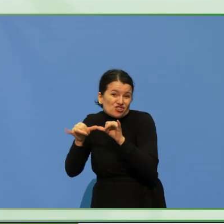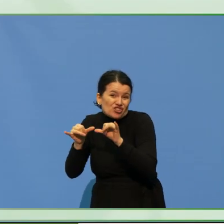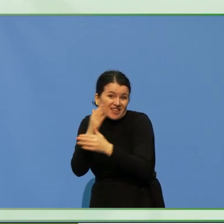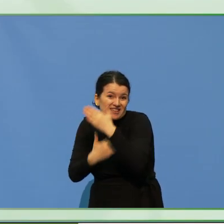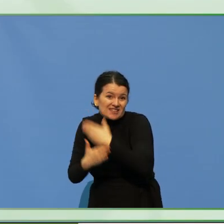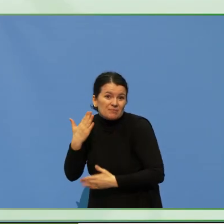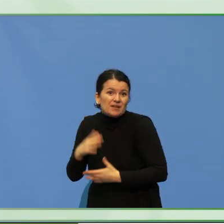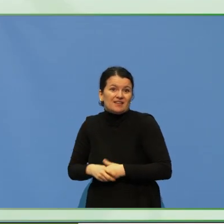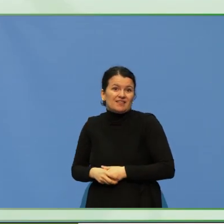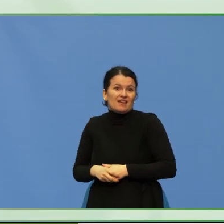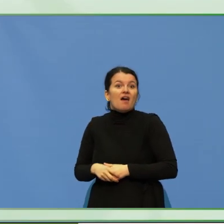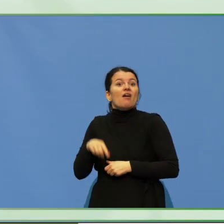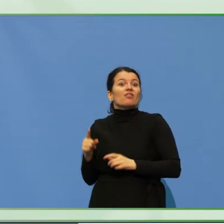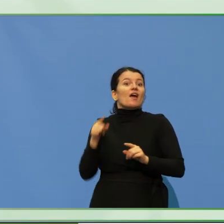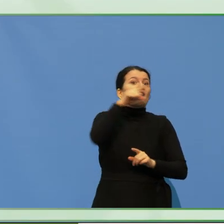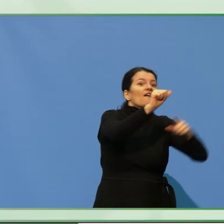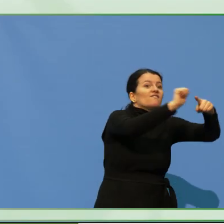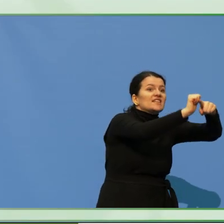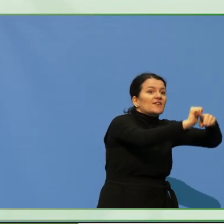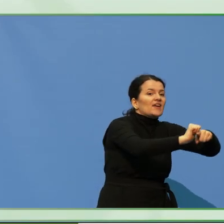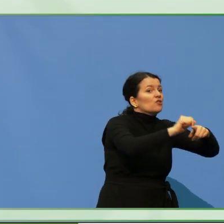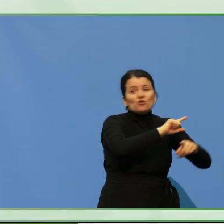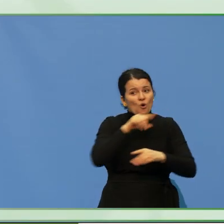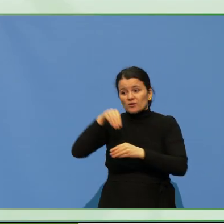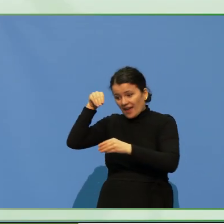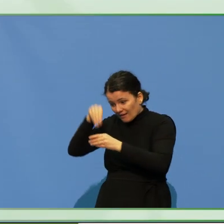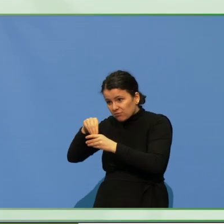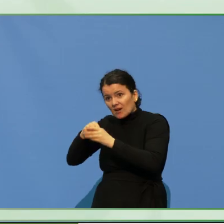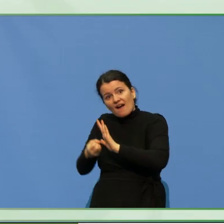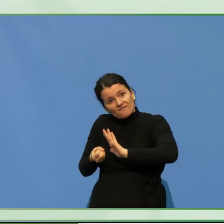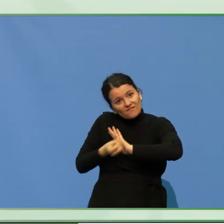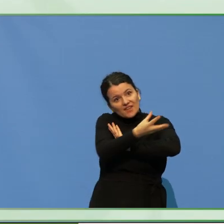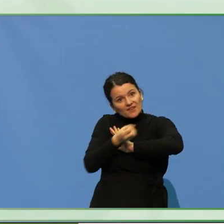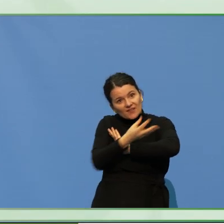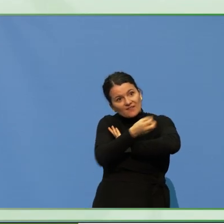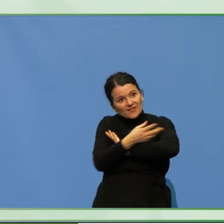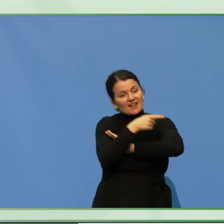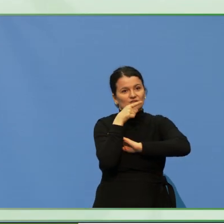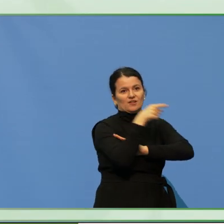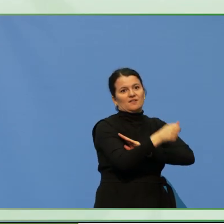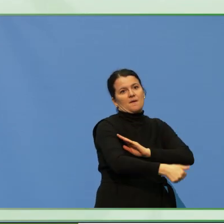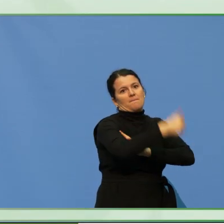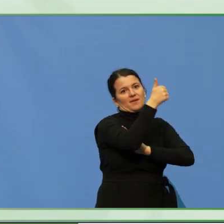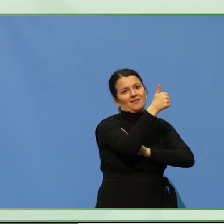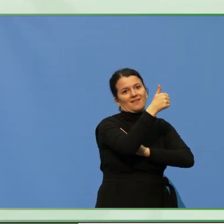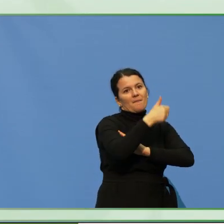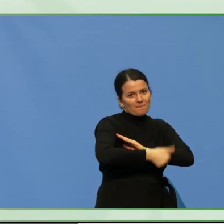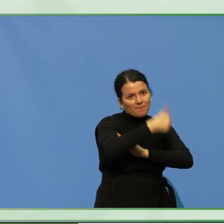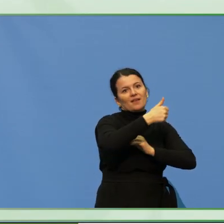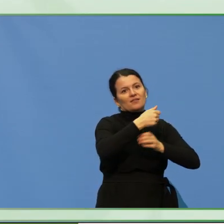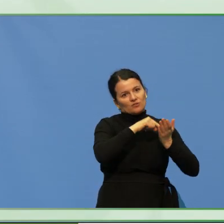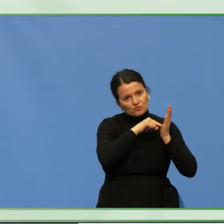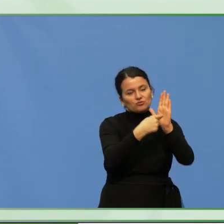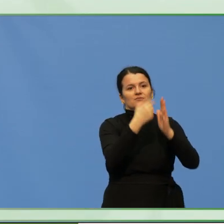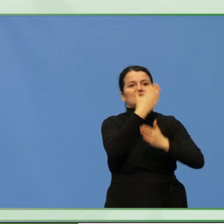be proactive and ensuring that the tools, the instruments, and the systems are better by design. So as we